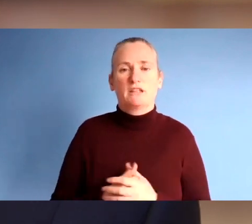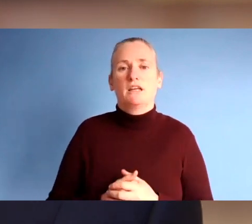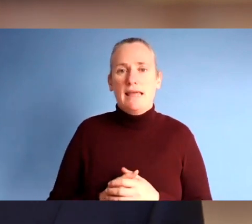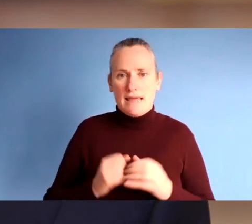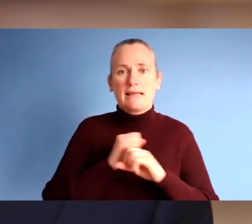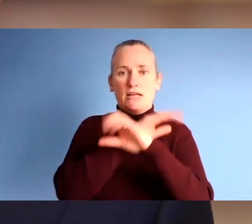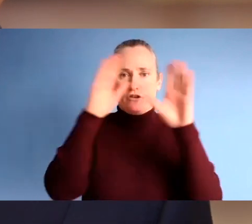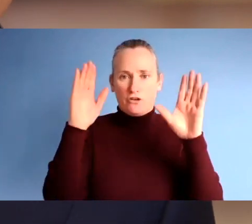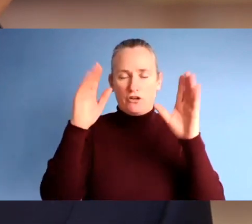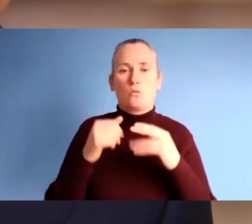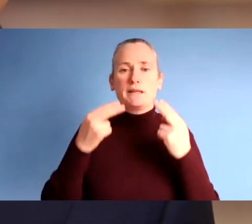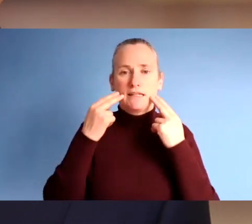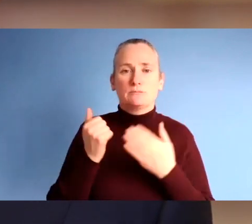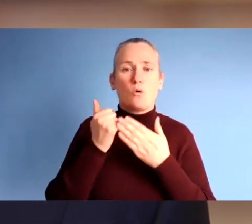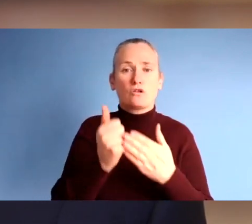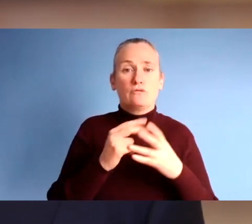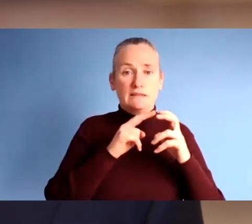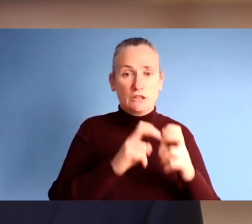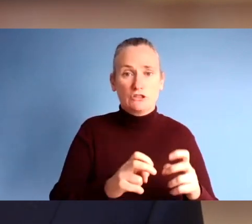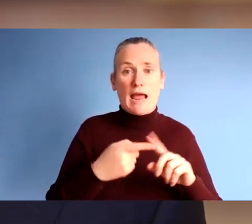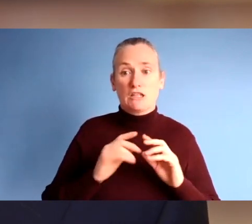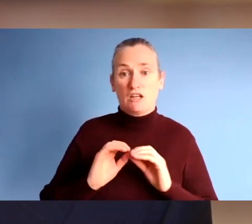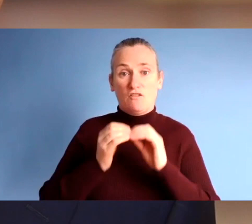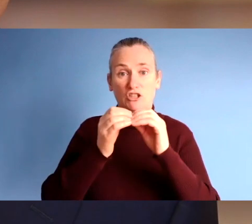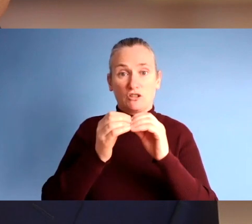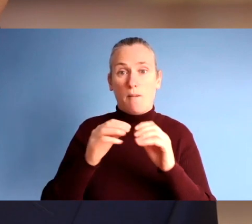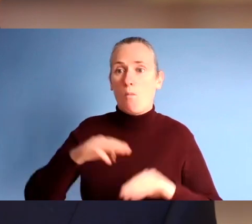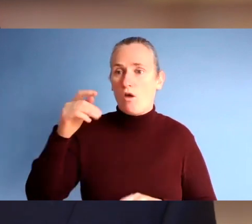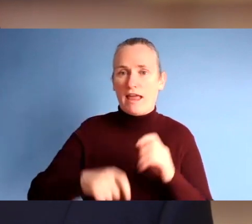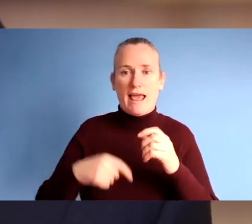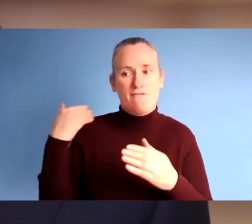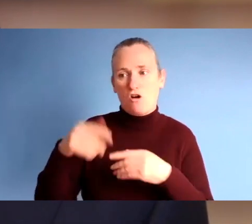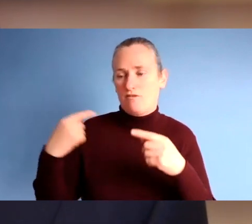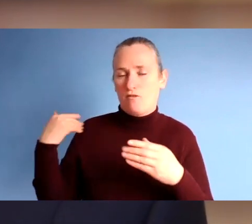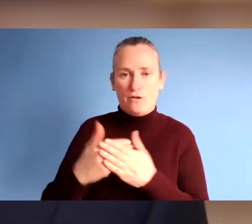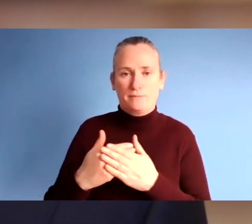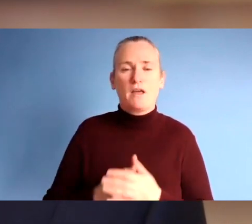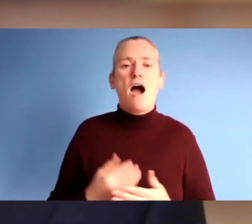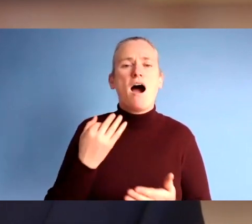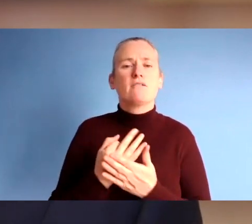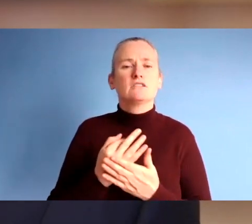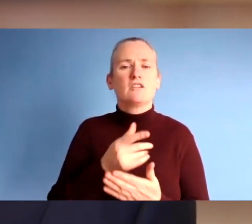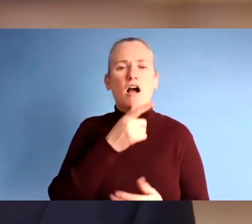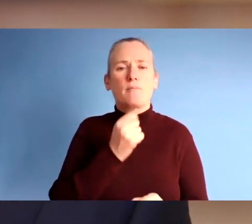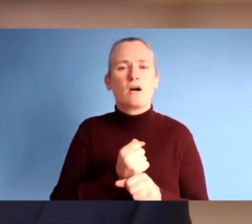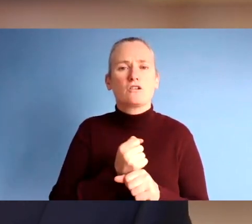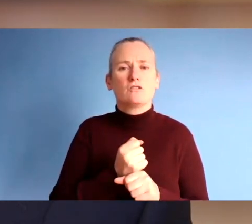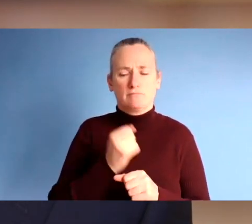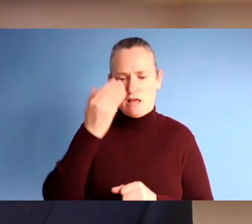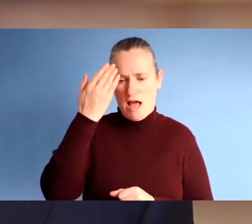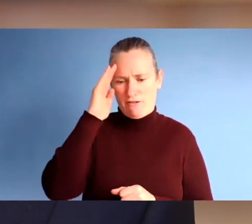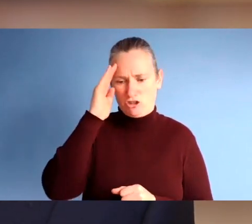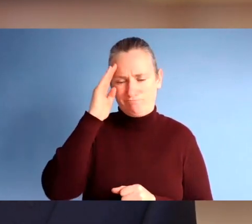clear that we need to support research and innovation more than ever. We often talk about our Irish